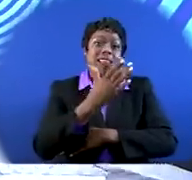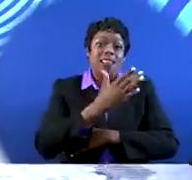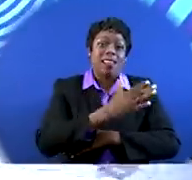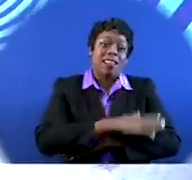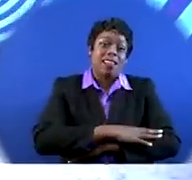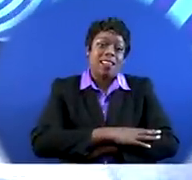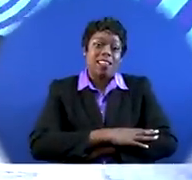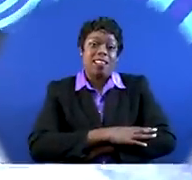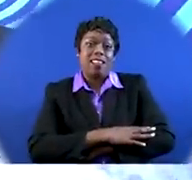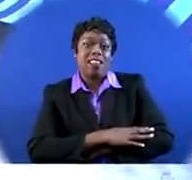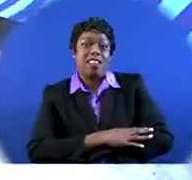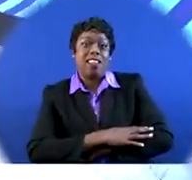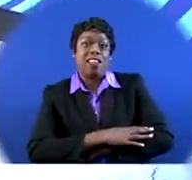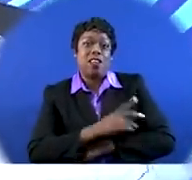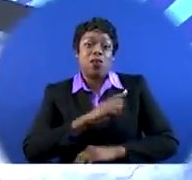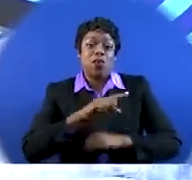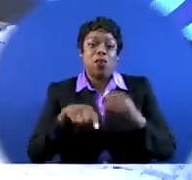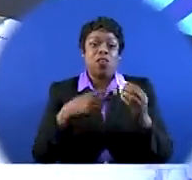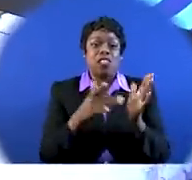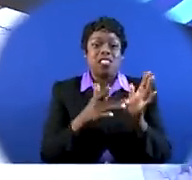When Jesus